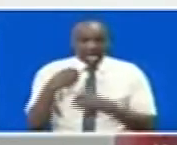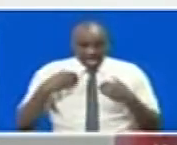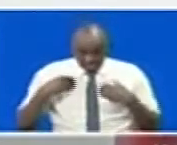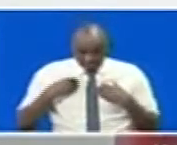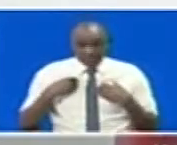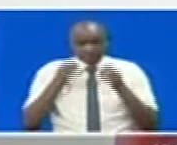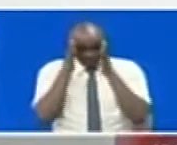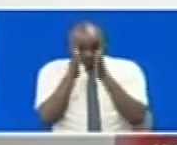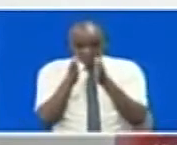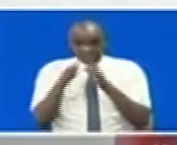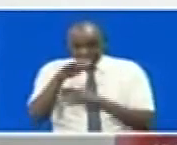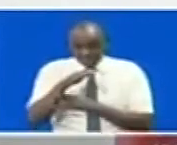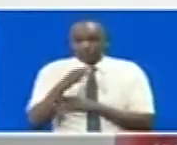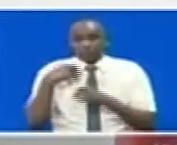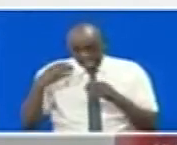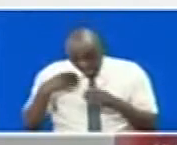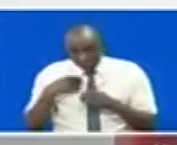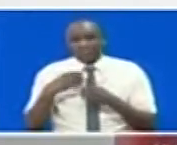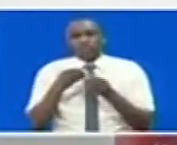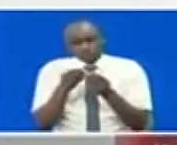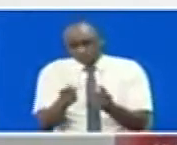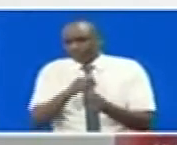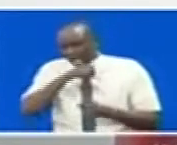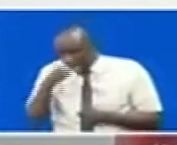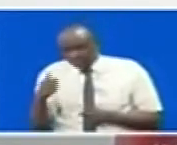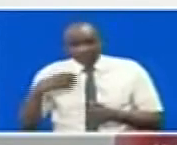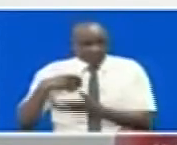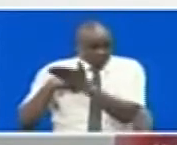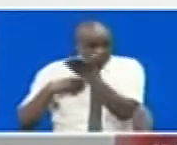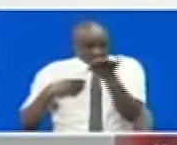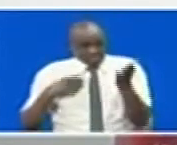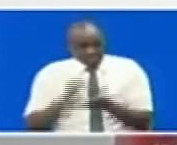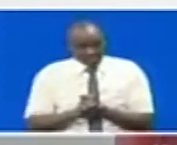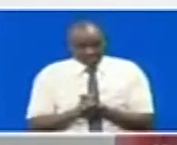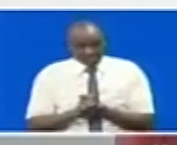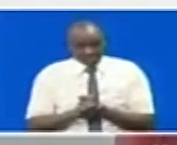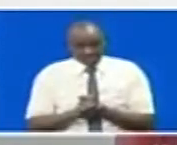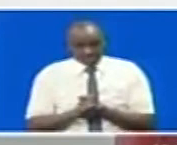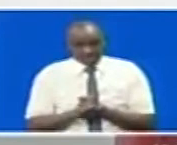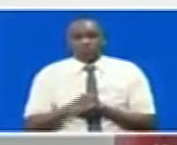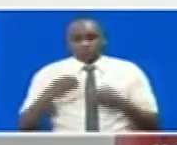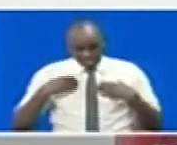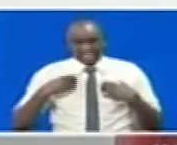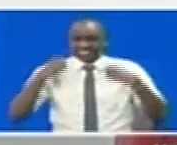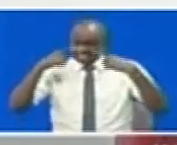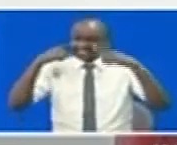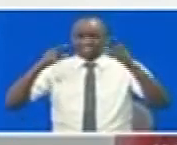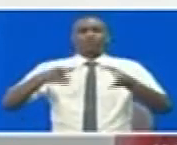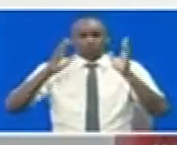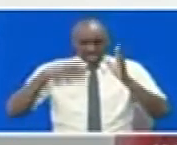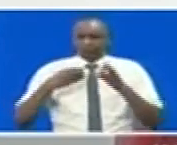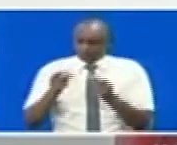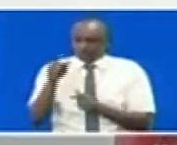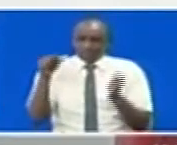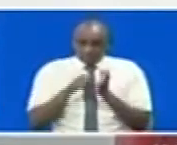reconciled several warring Kenyan communities successfully. It